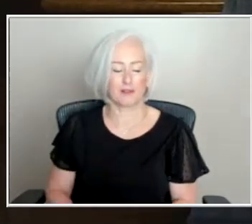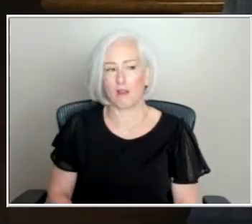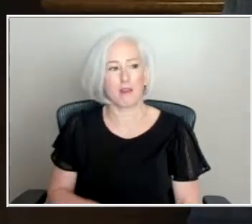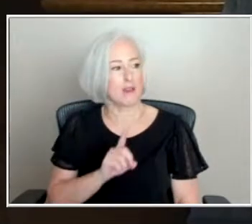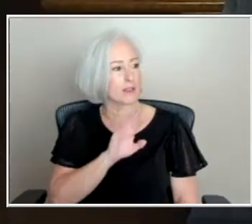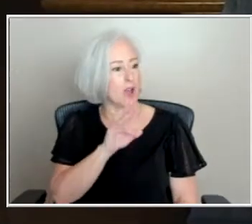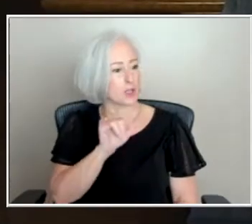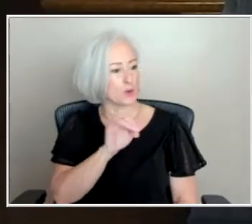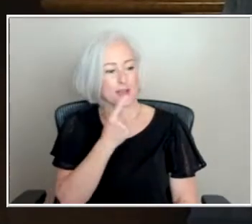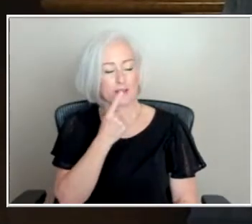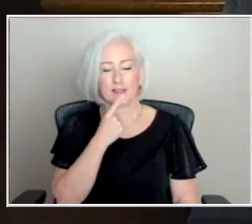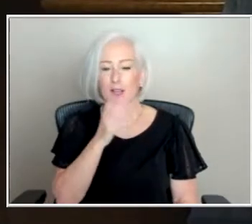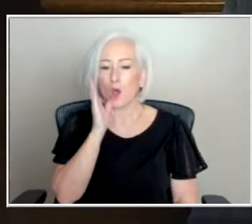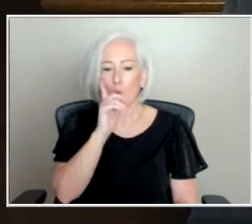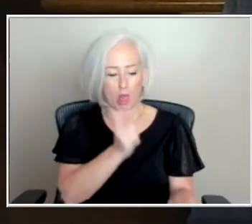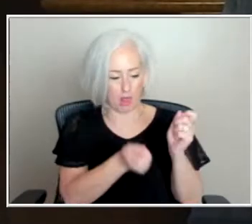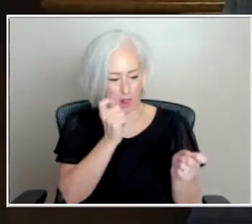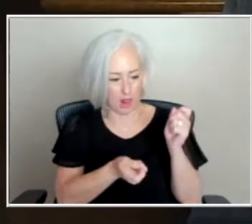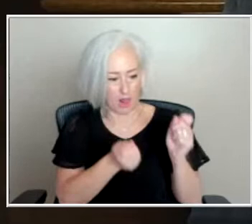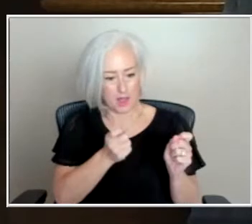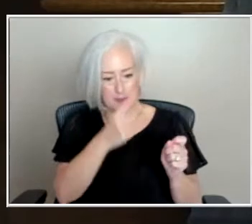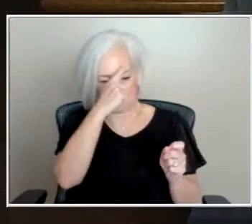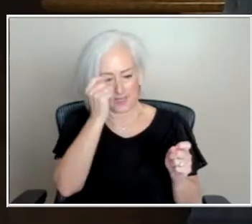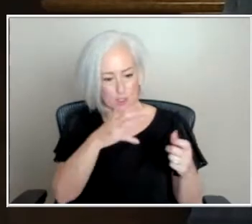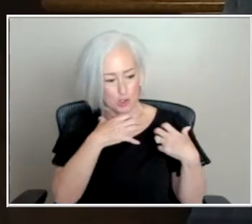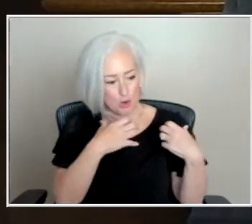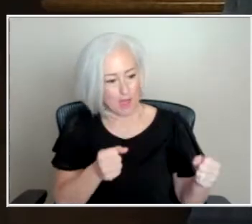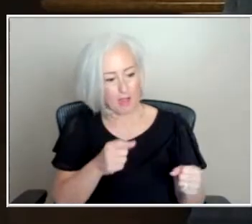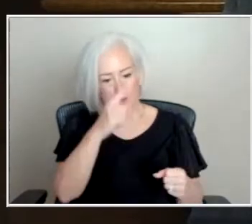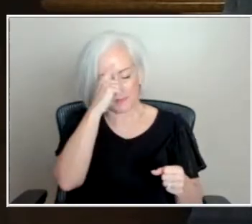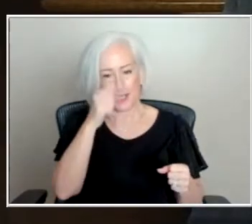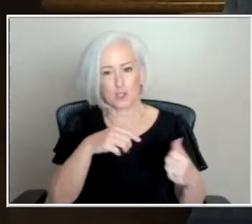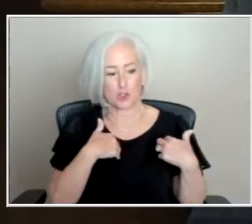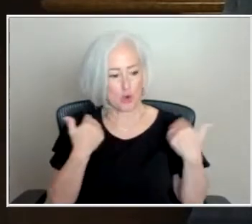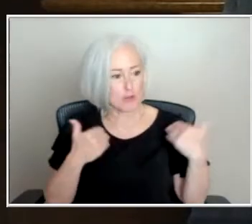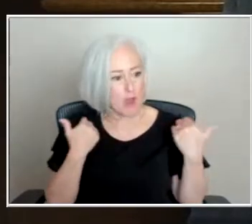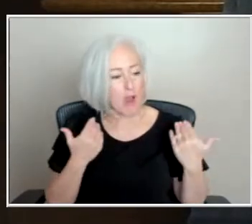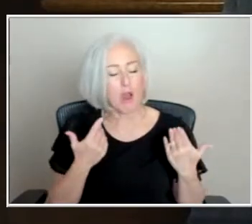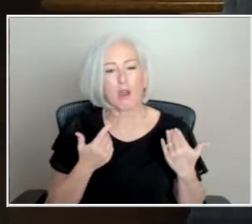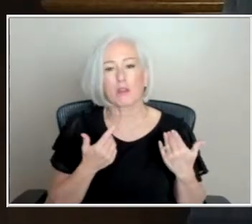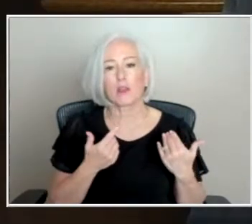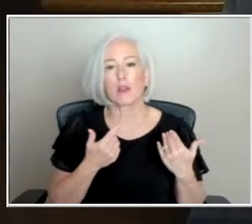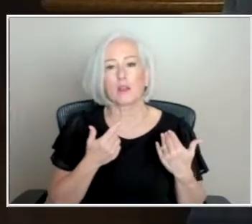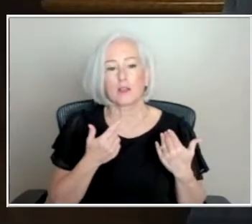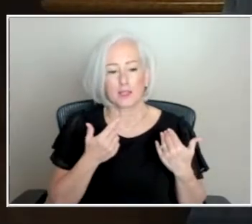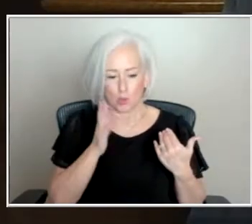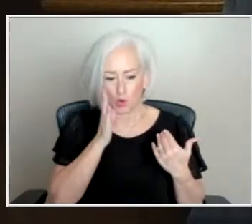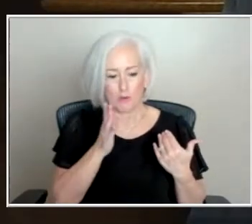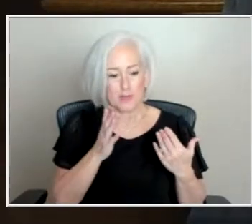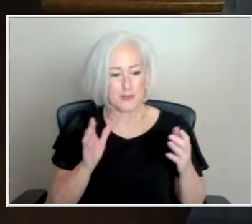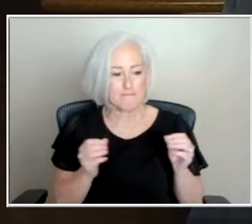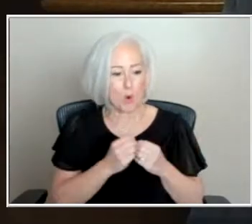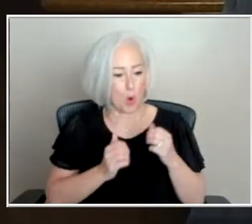this because of your health, because you're young, you're healthy, and we're going to be more aggressive to you because this is a